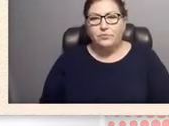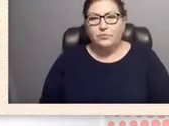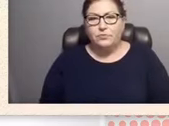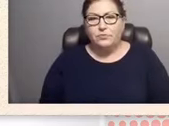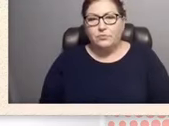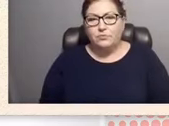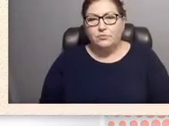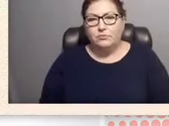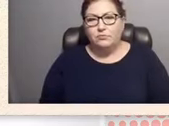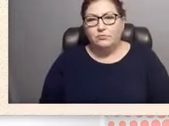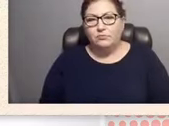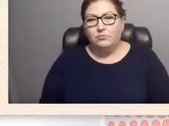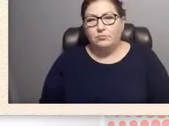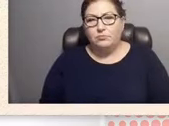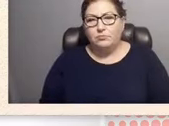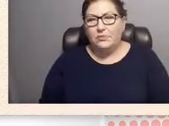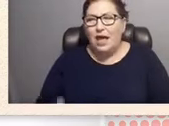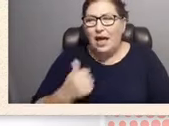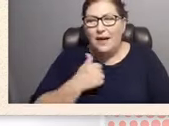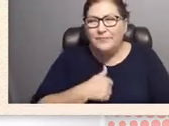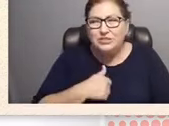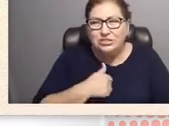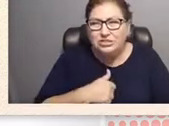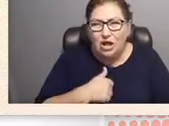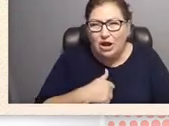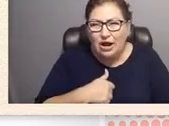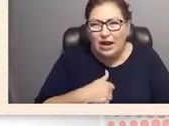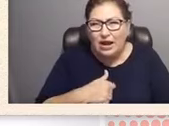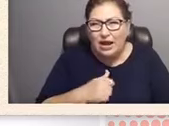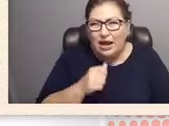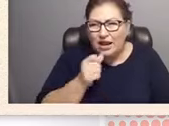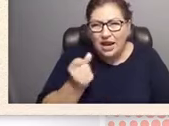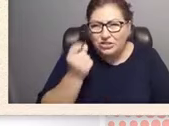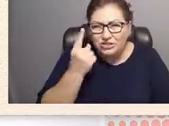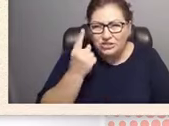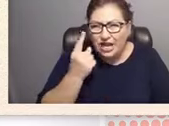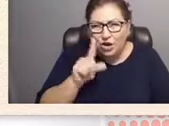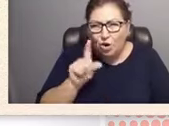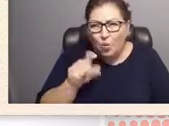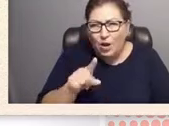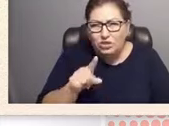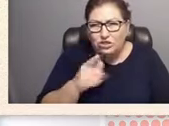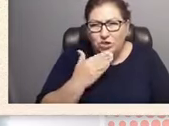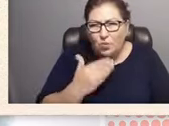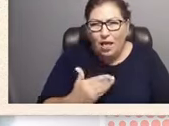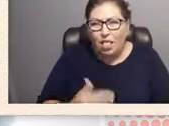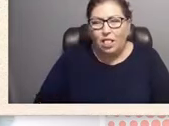I'm sorry, Alex, I didn't understand the question very well.